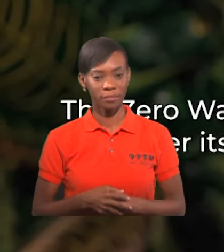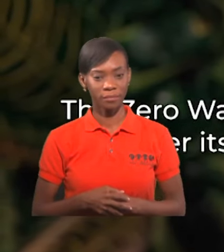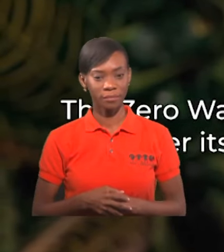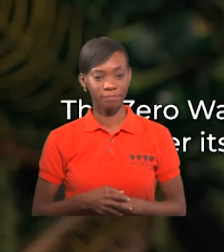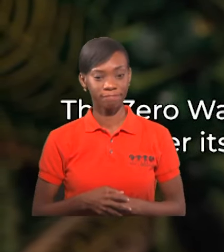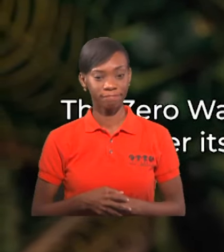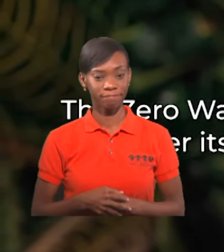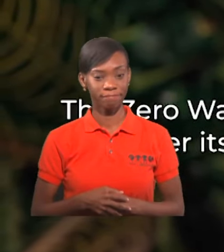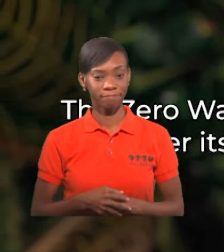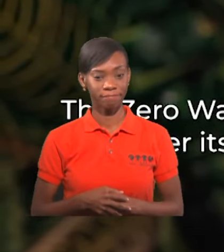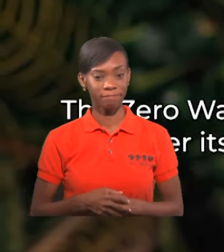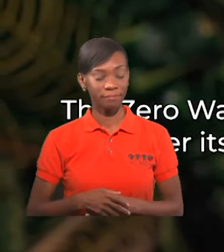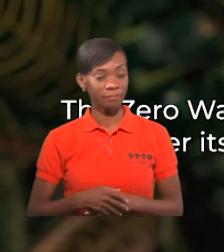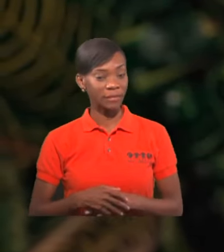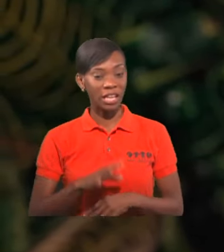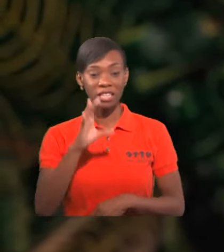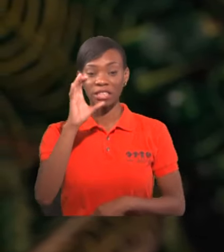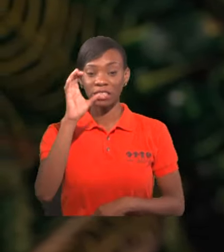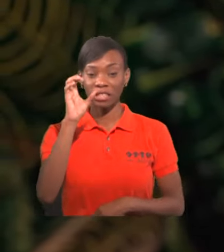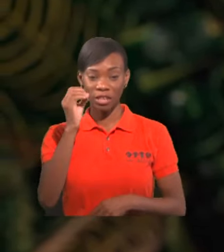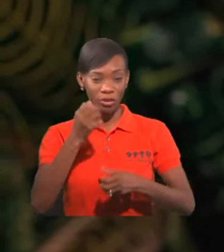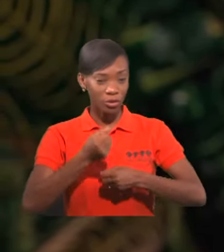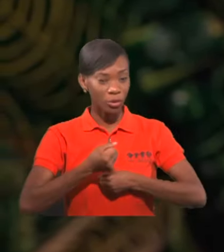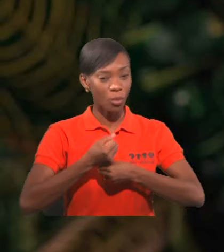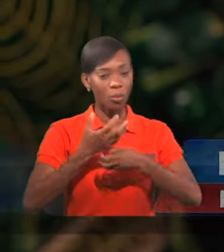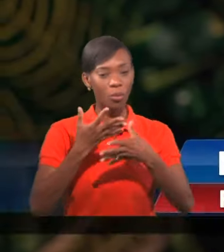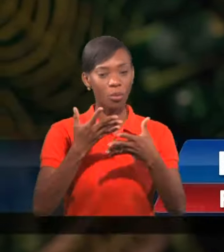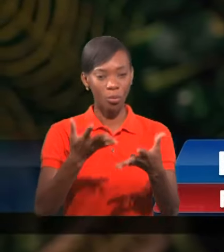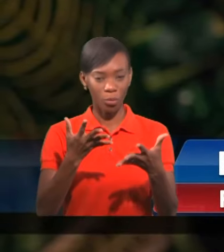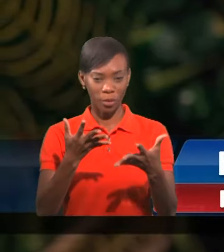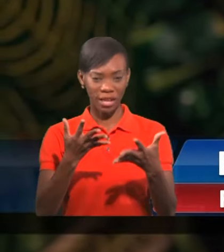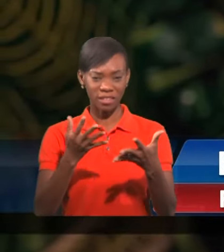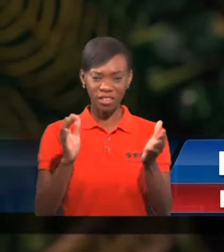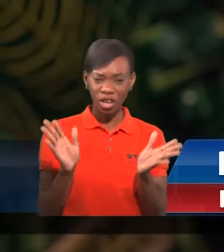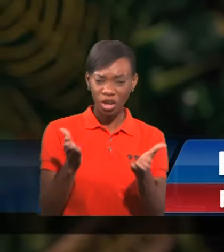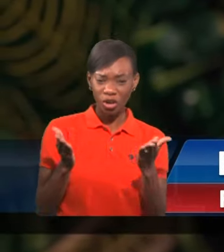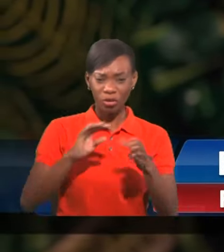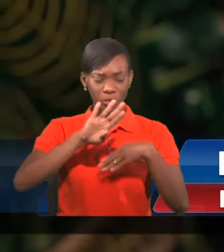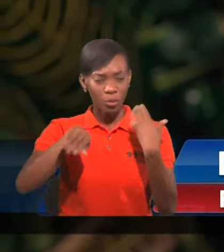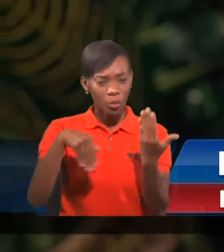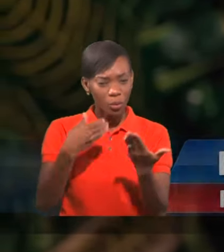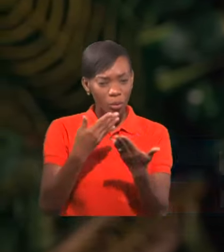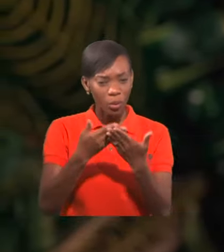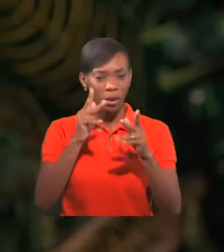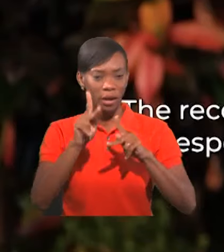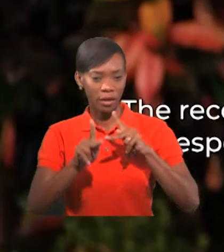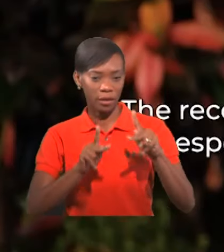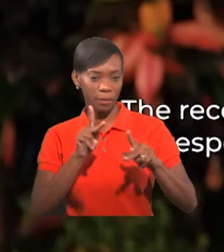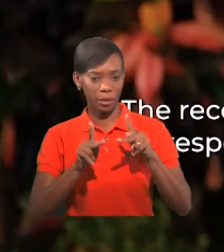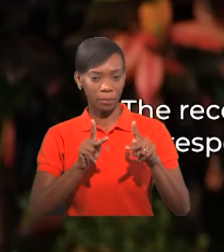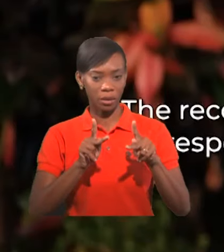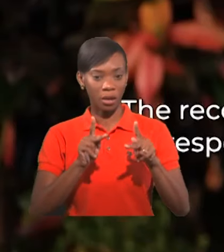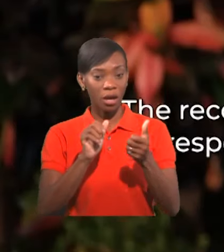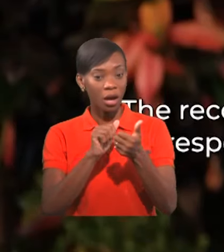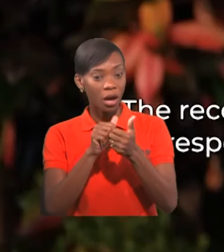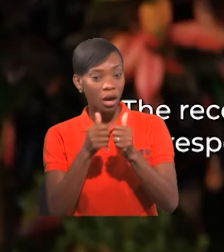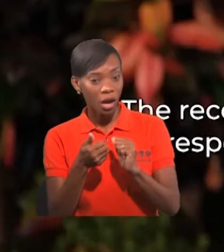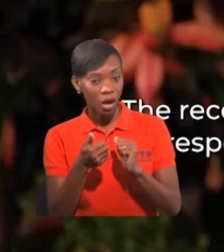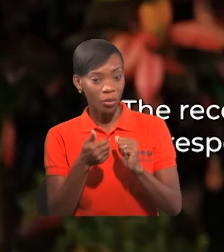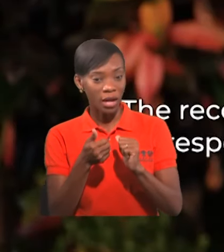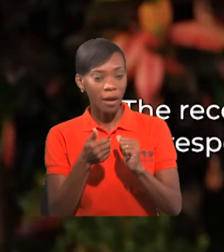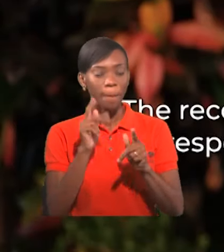The zero waste movement brings together people from all groups under its roof by offering individual and active